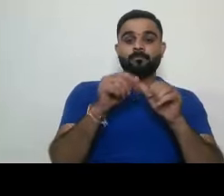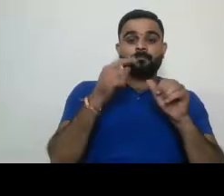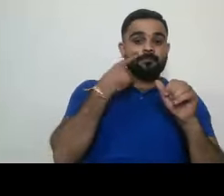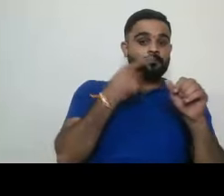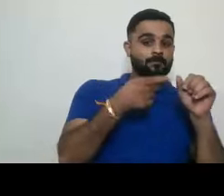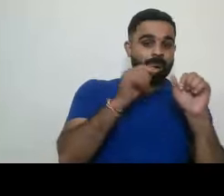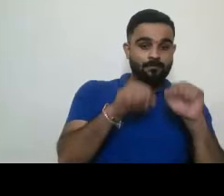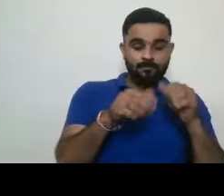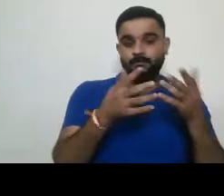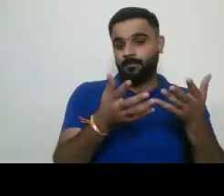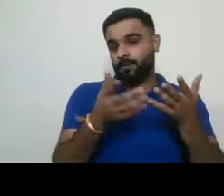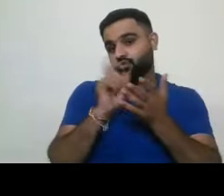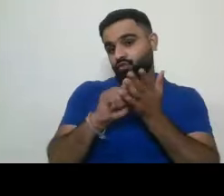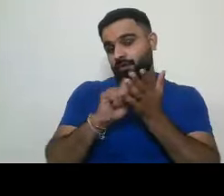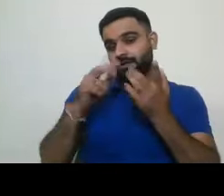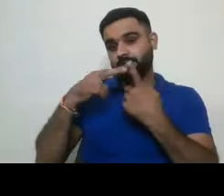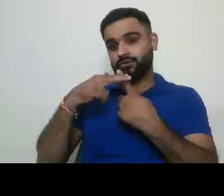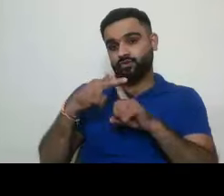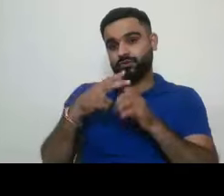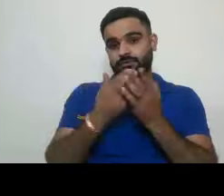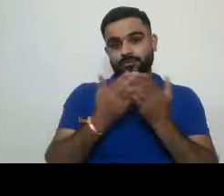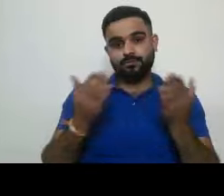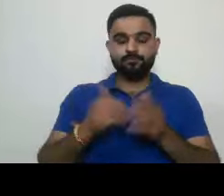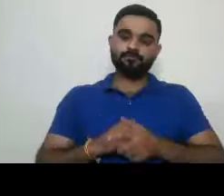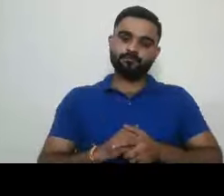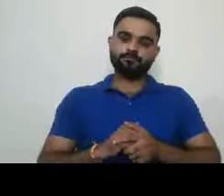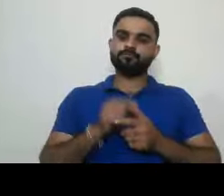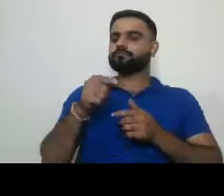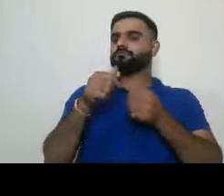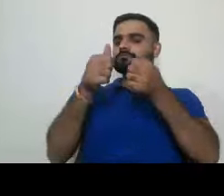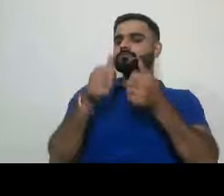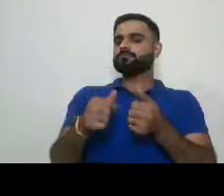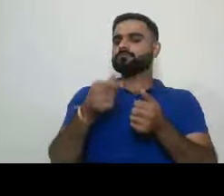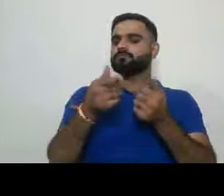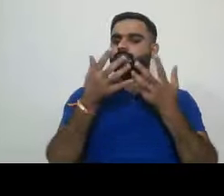have curated that tool for you. So what the report wanted